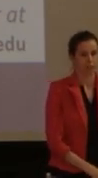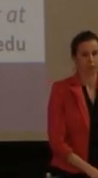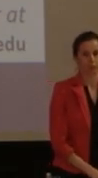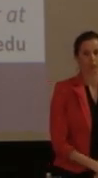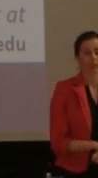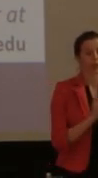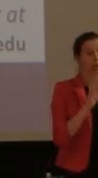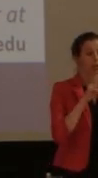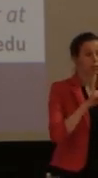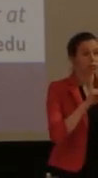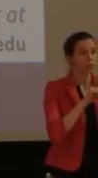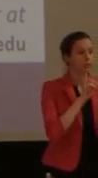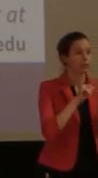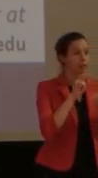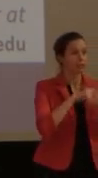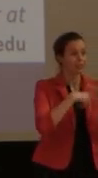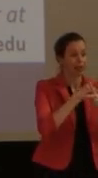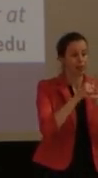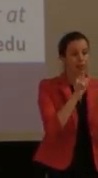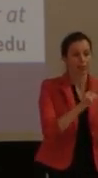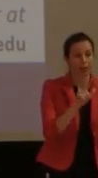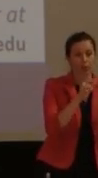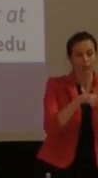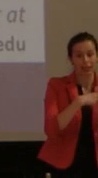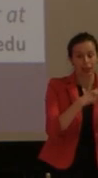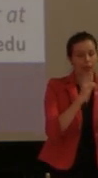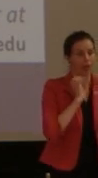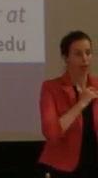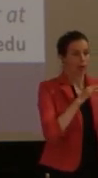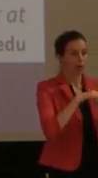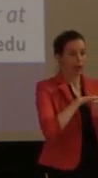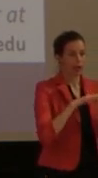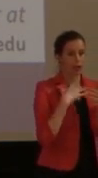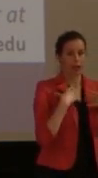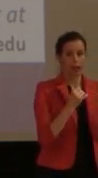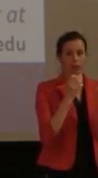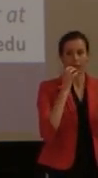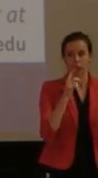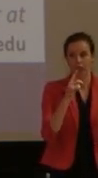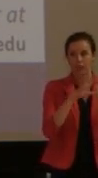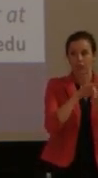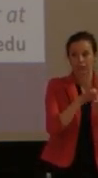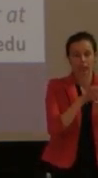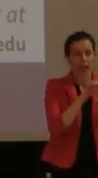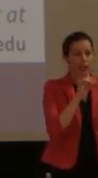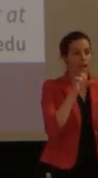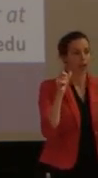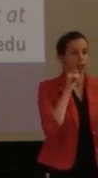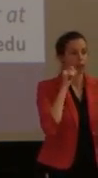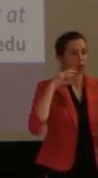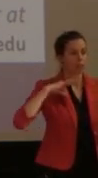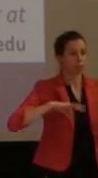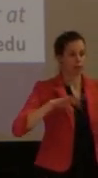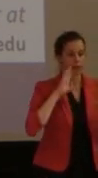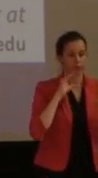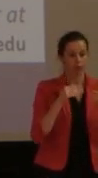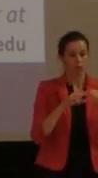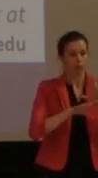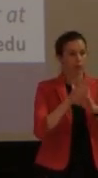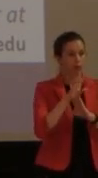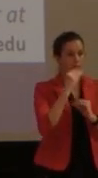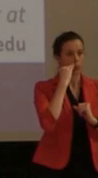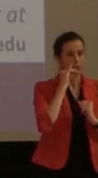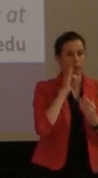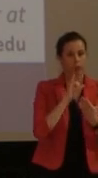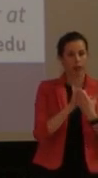It includes all types of library types, as well as our area health education centers and other nonprofits that are focused on building awareness for the